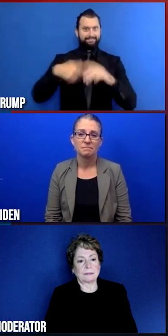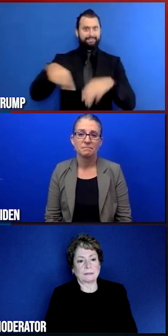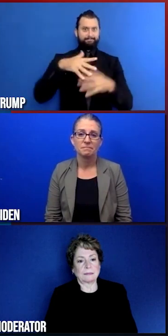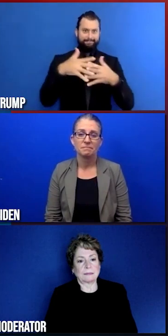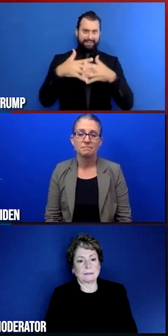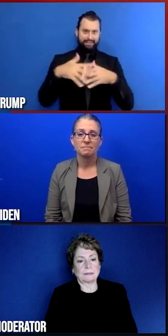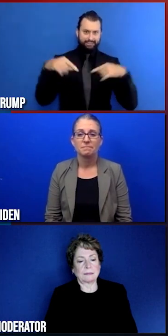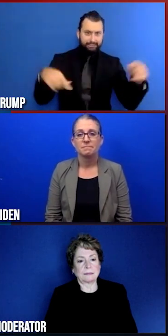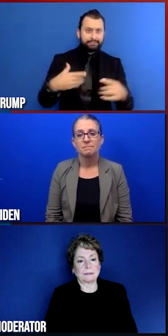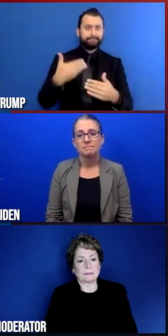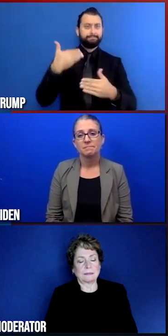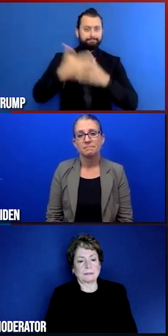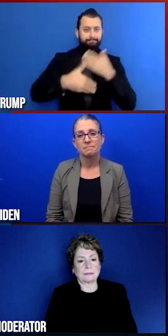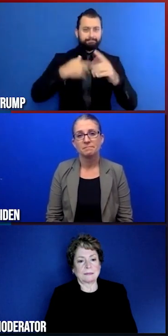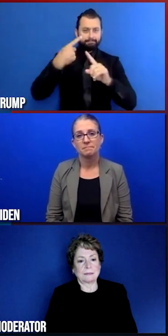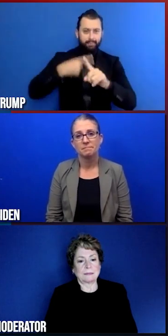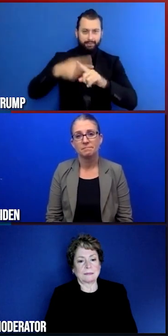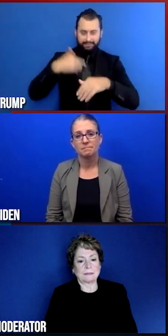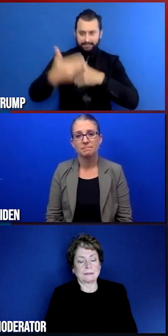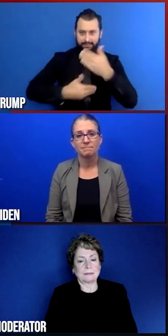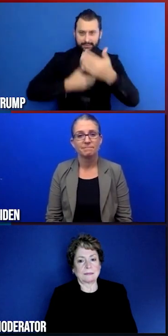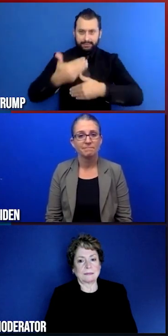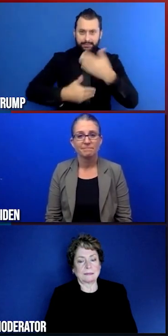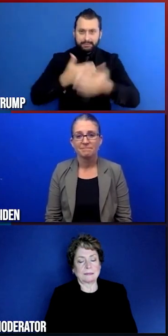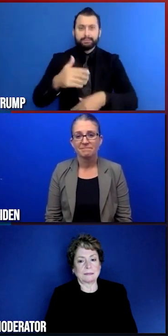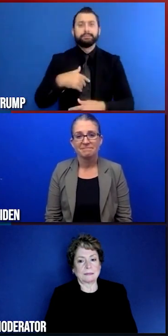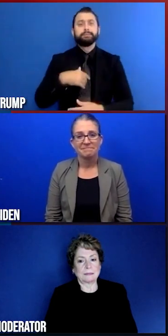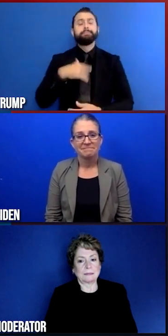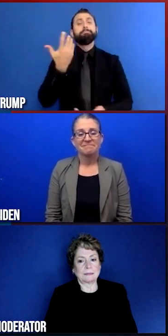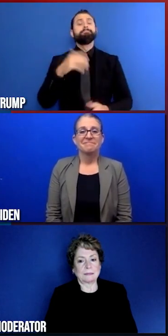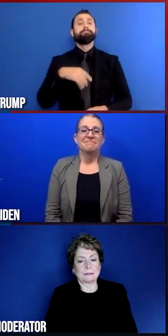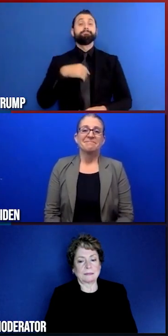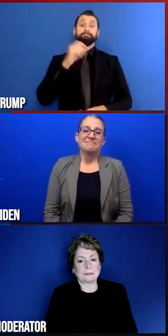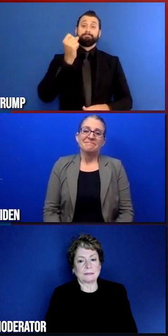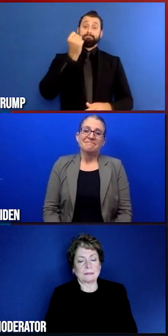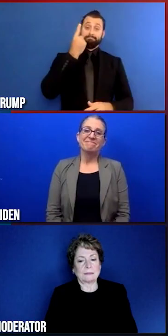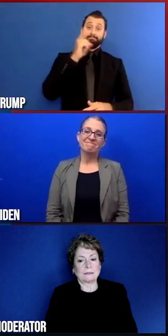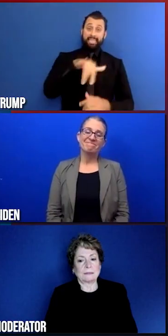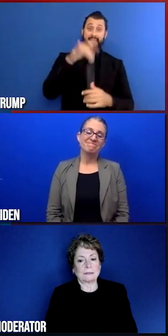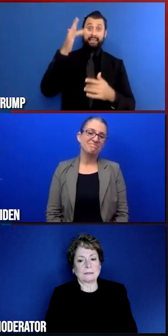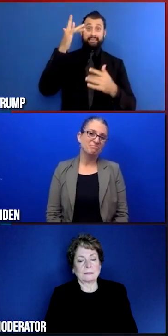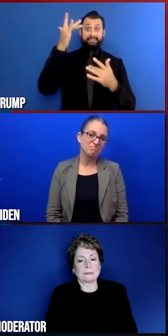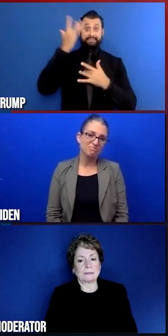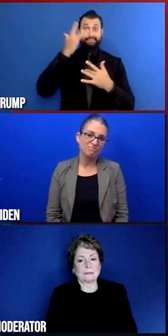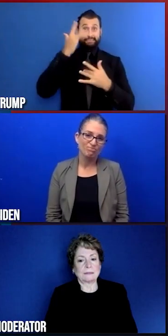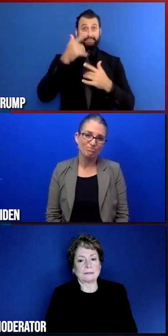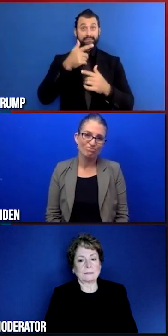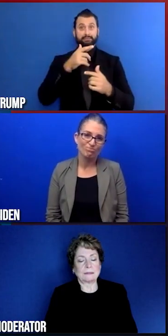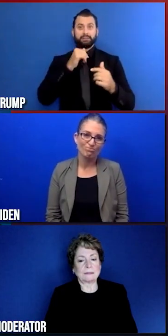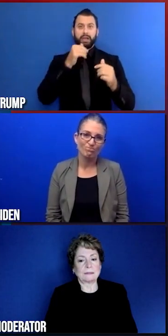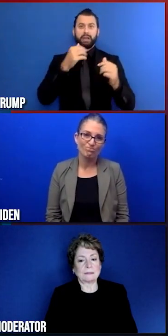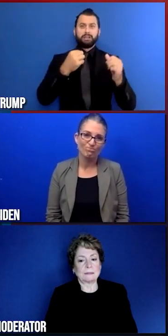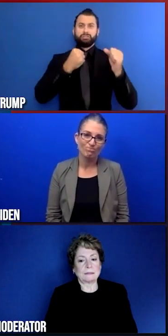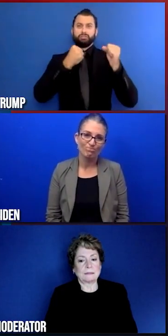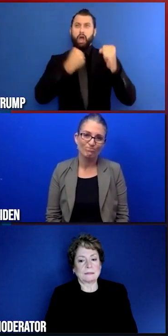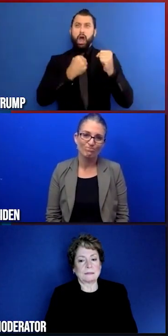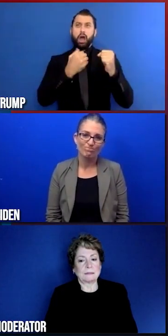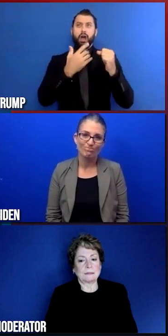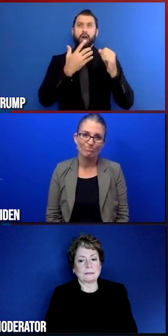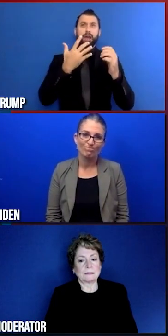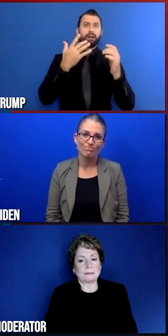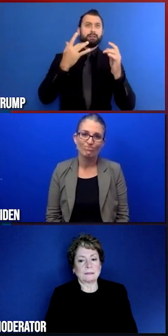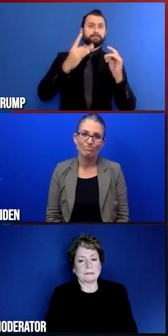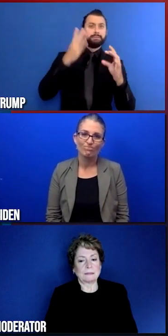disaster, far less lethal, but it was a total disaster. Had that had this kind of numbers,